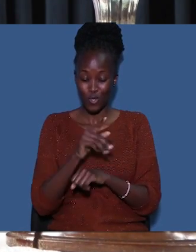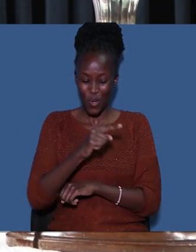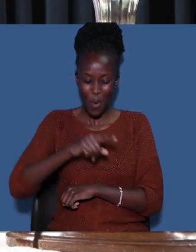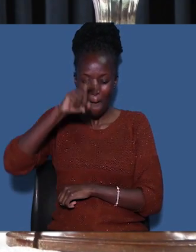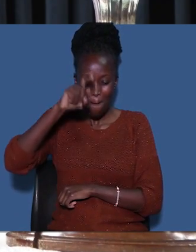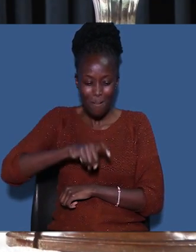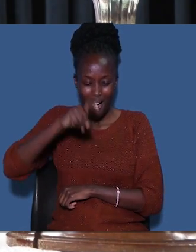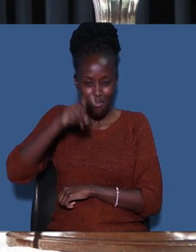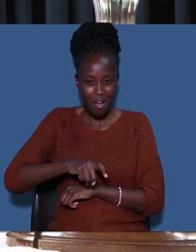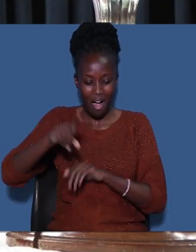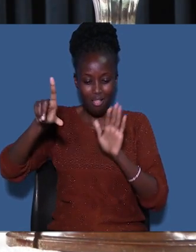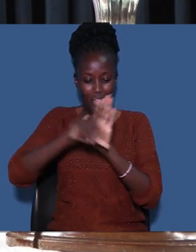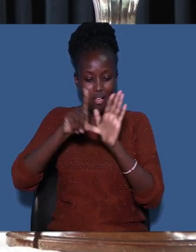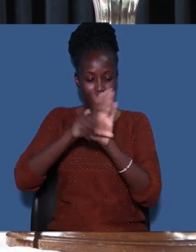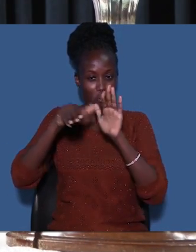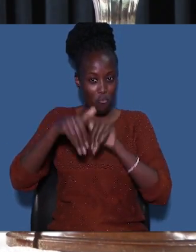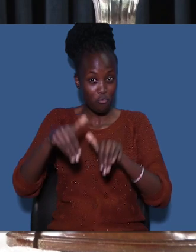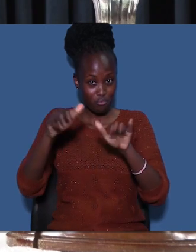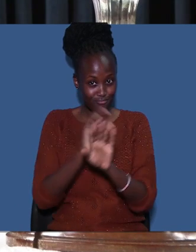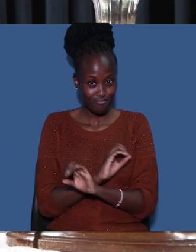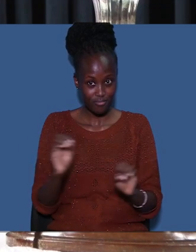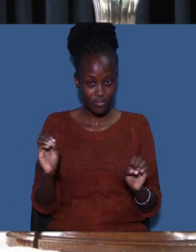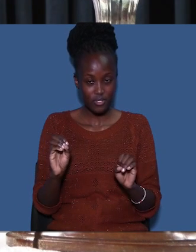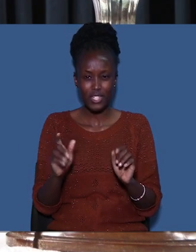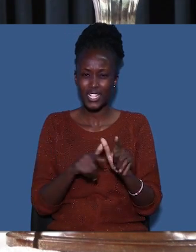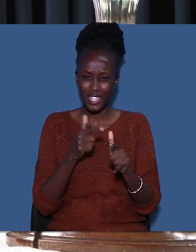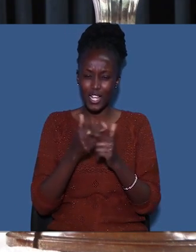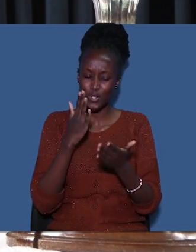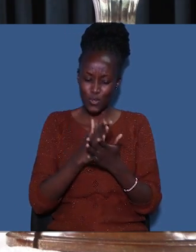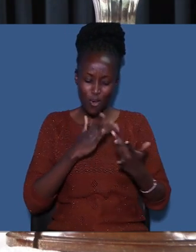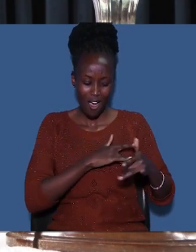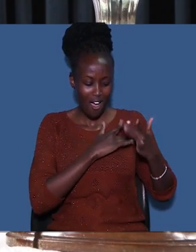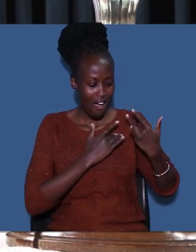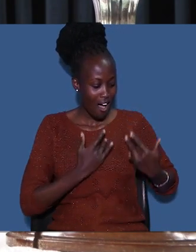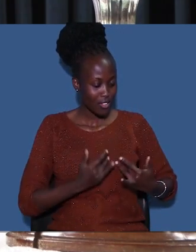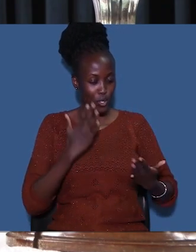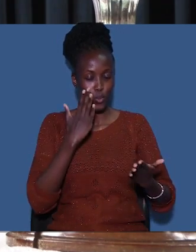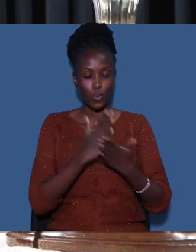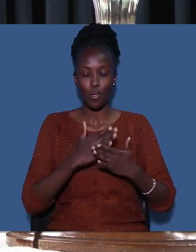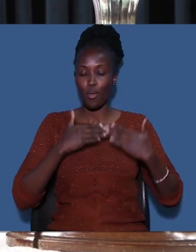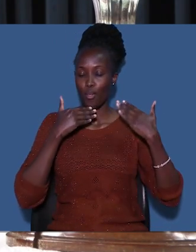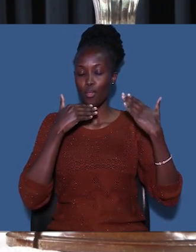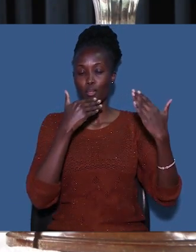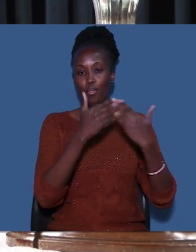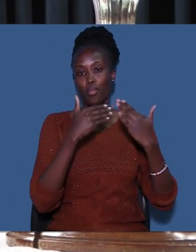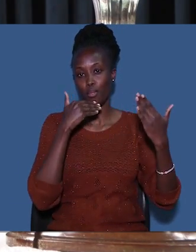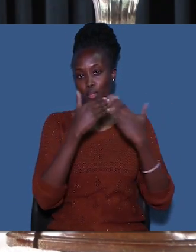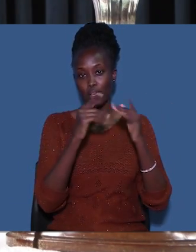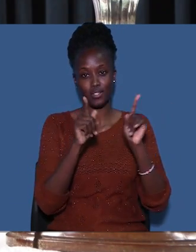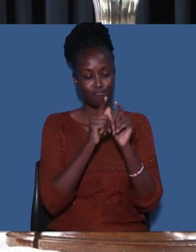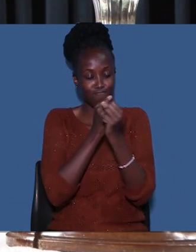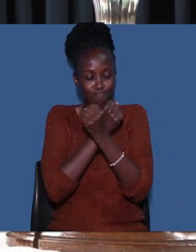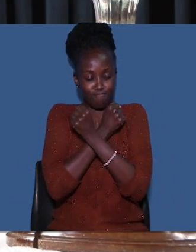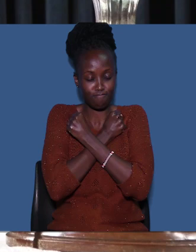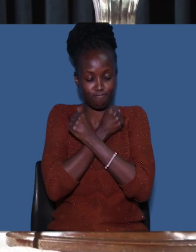bound by the written laws in the Old Testament should cause us to have a heart of genuine gratitude and deep love for God. It